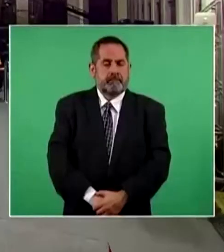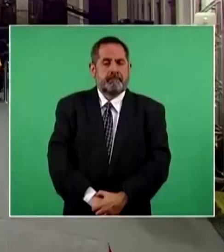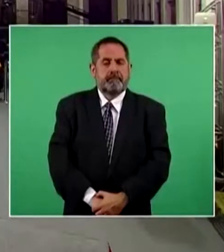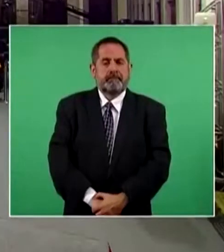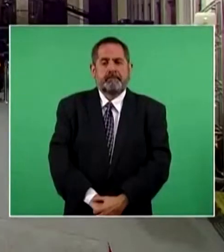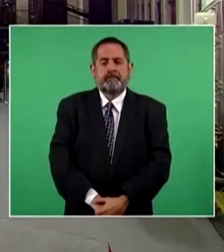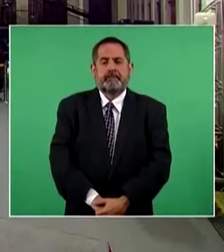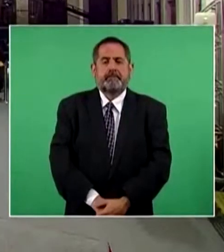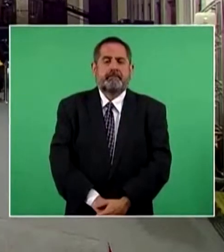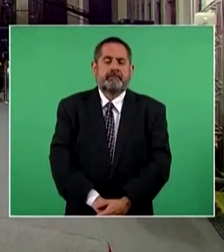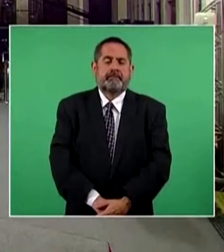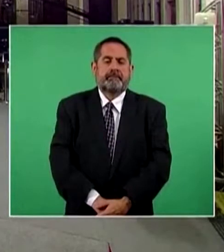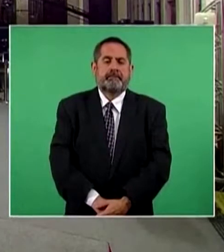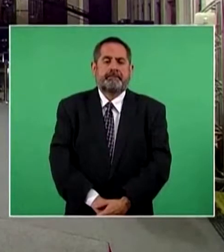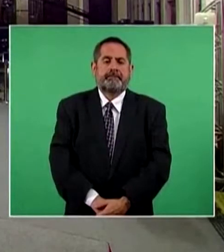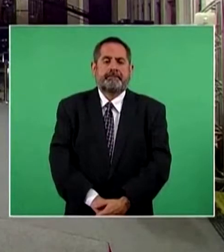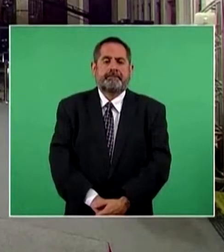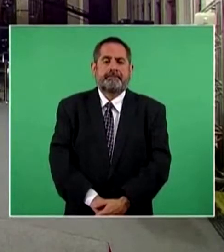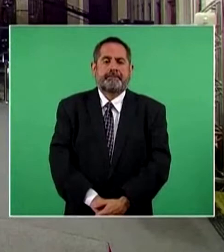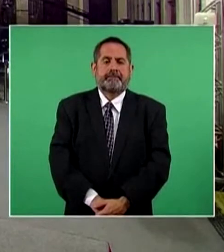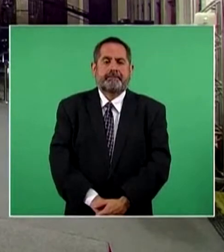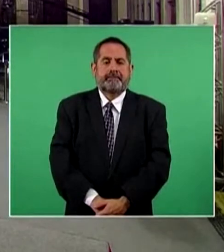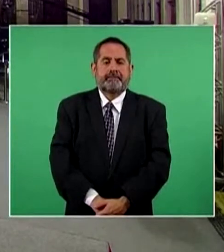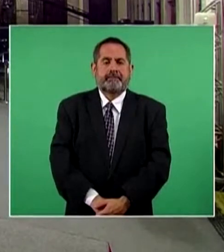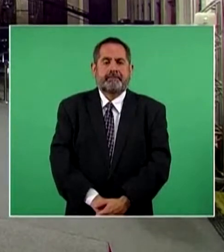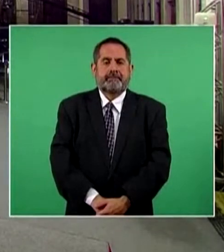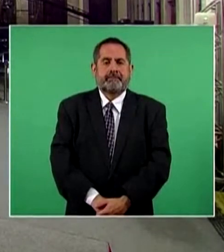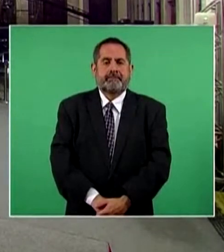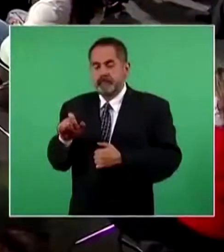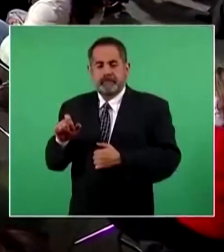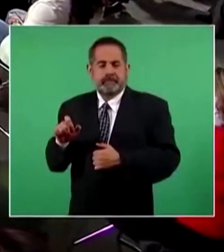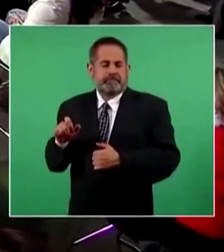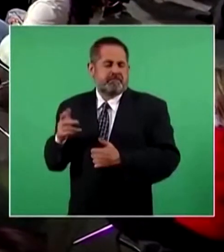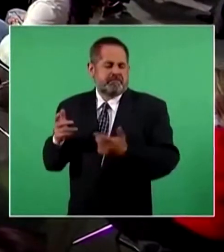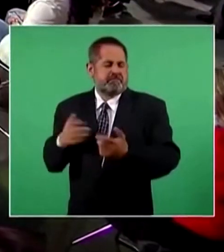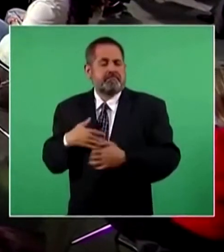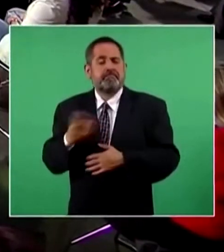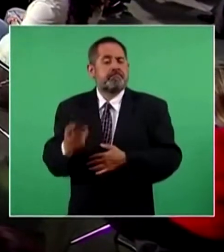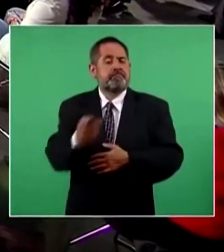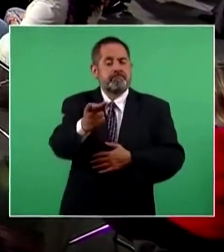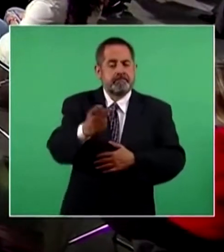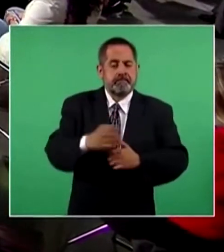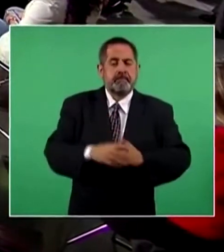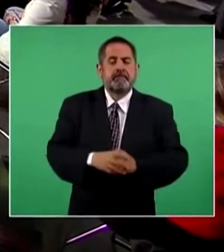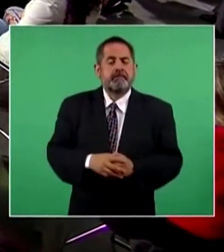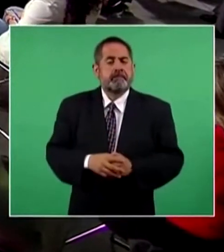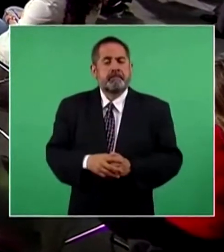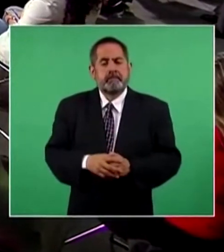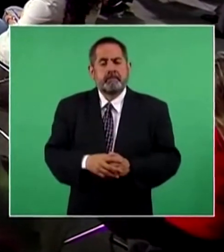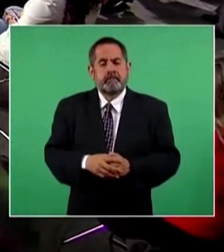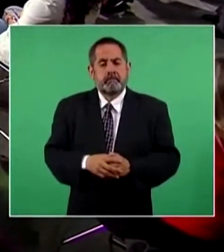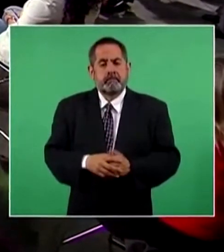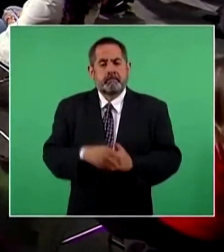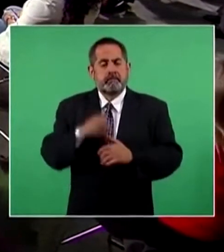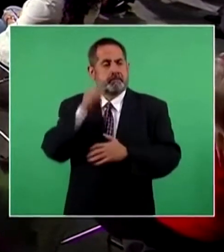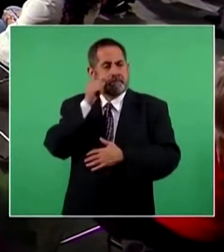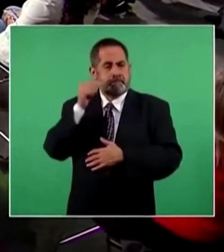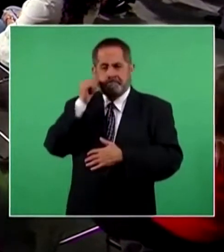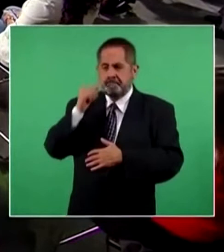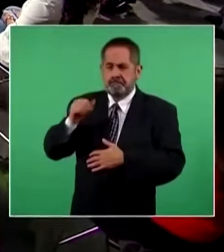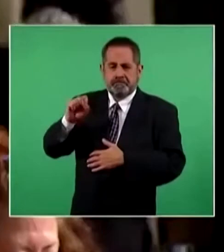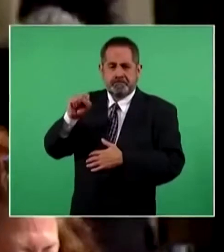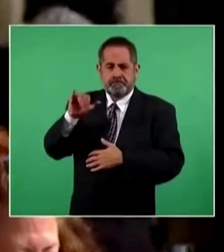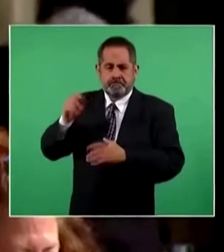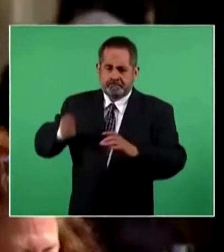The proposed law is backed by President Andrés Manuel López Obrador's administration, and if passed, would mark a major shift in a